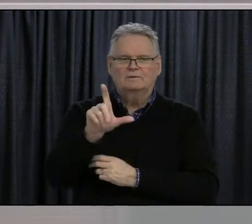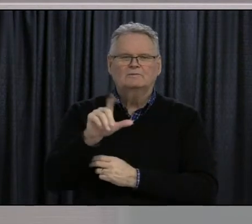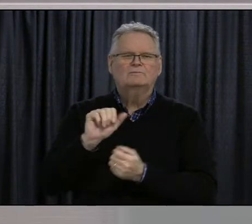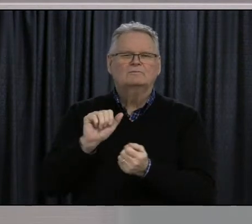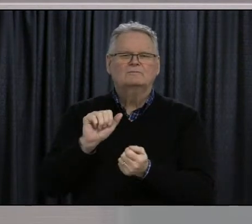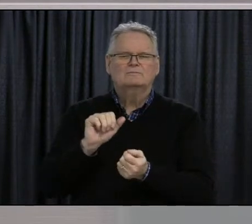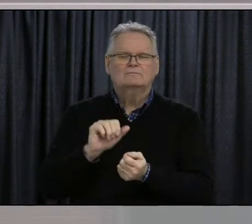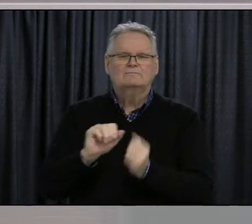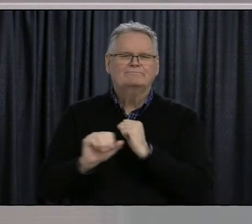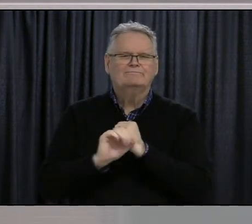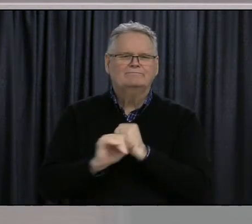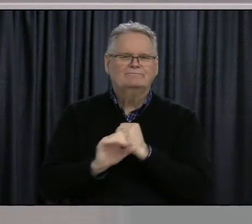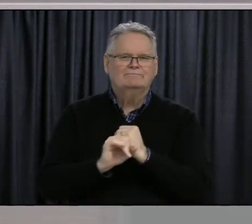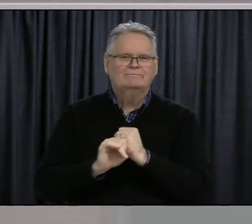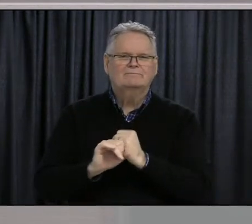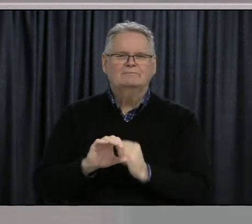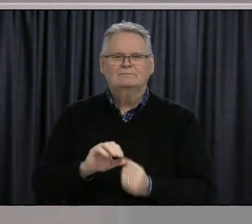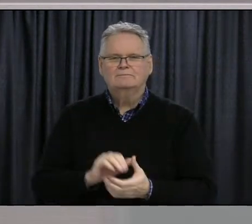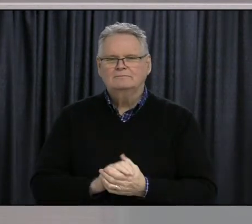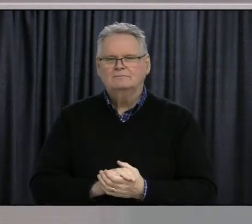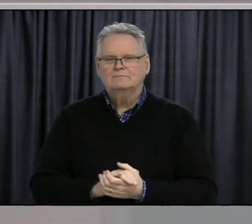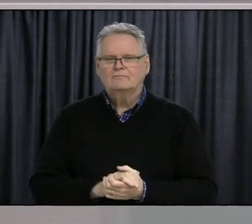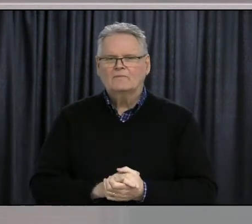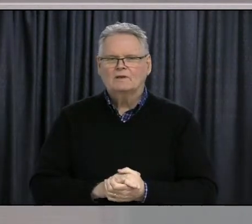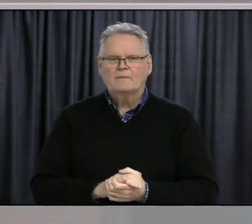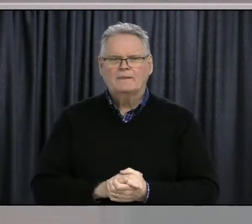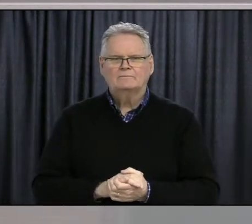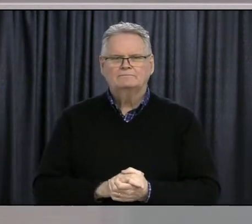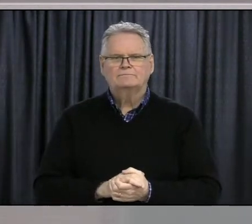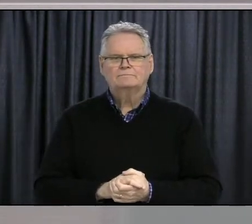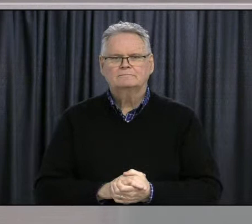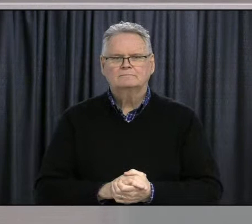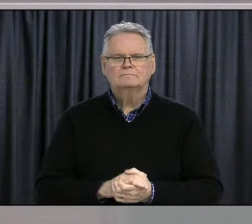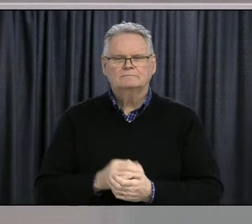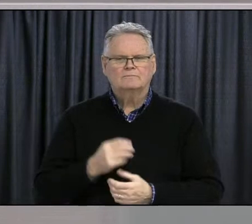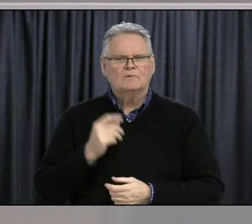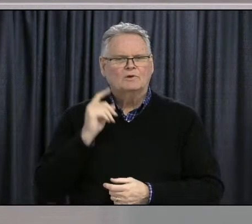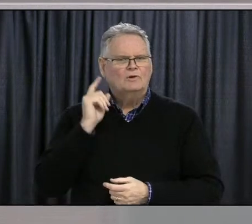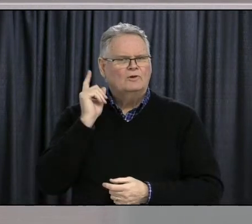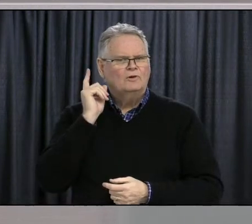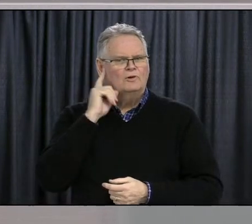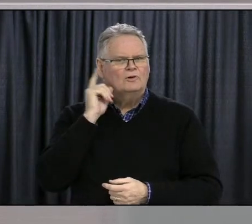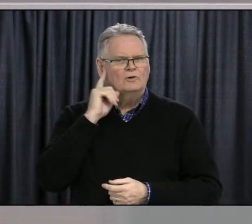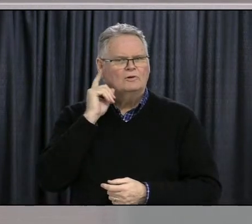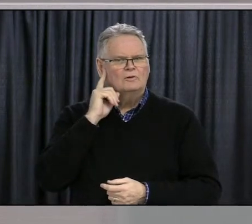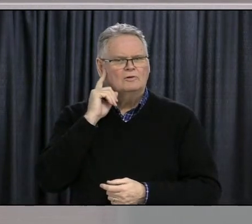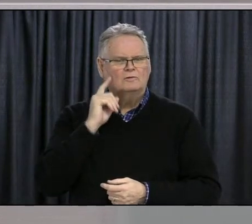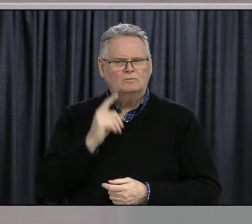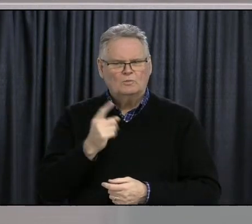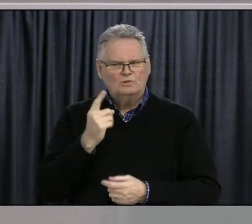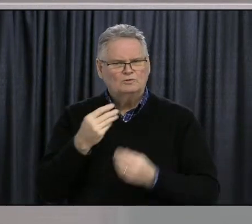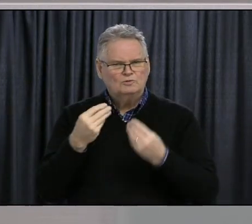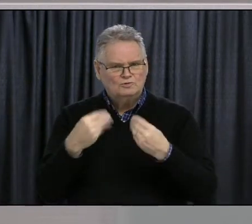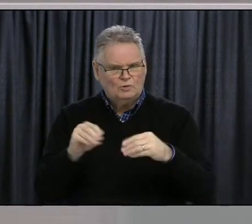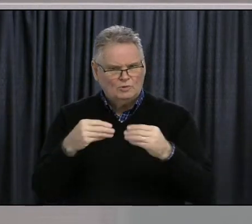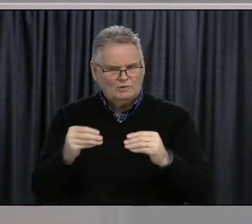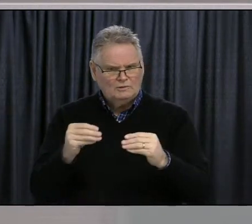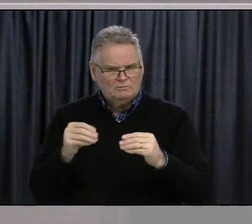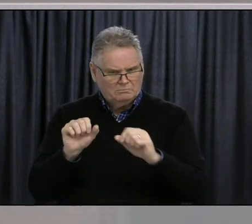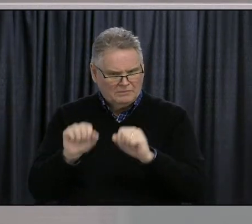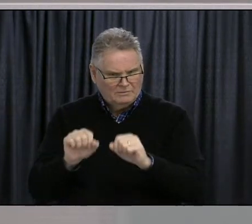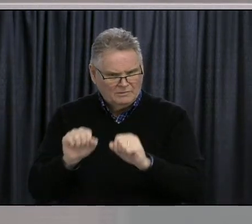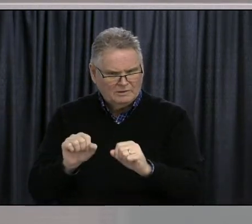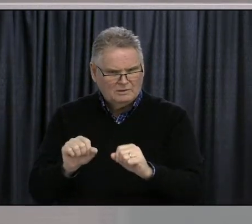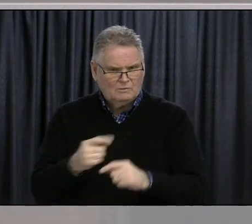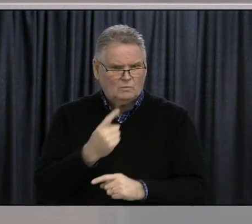contact tracing is underway for patrons of a restaurant. So how many businesses may be affected affected by these new cases?